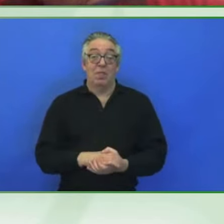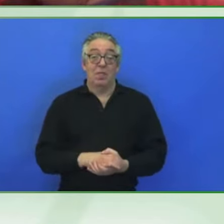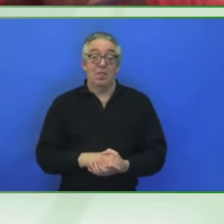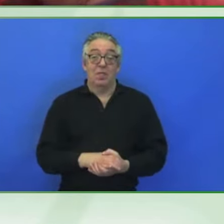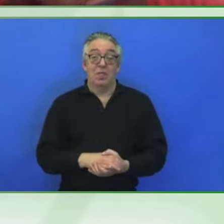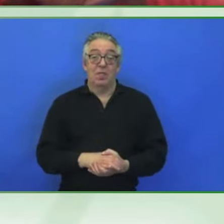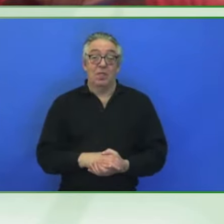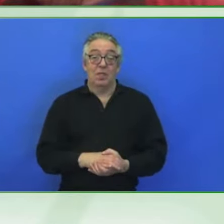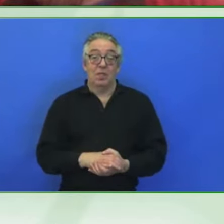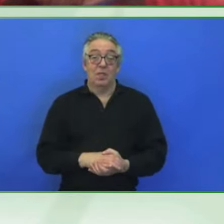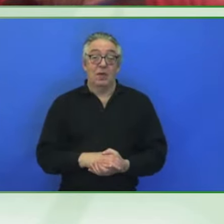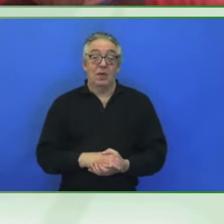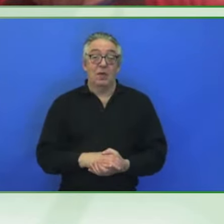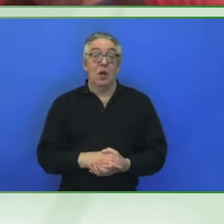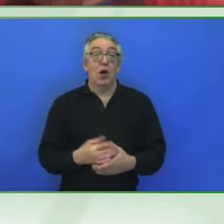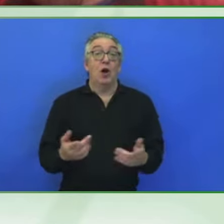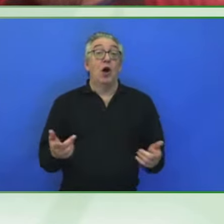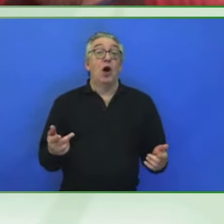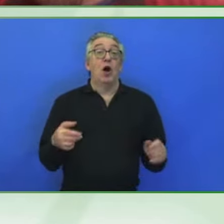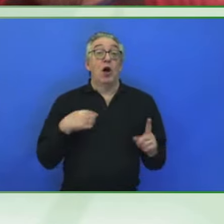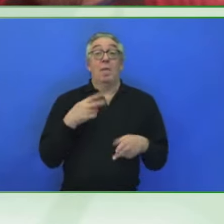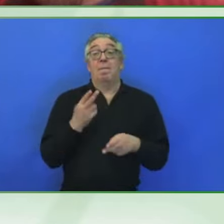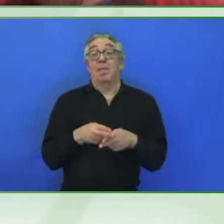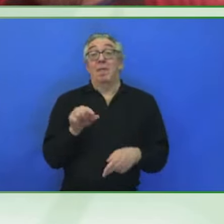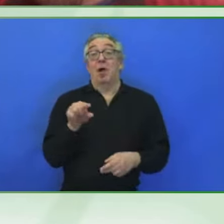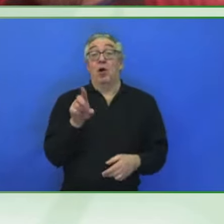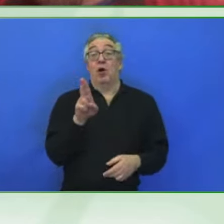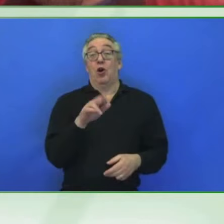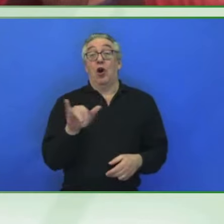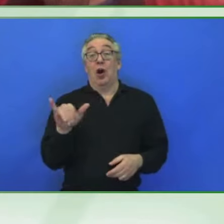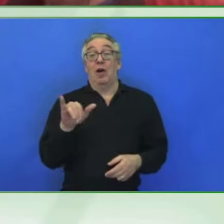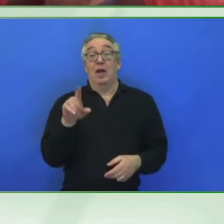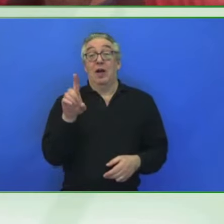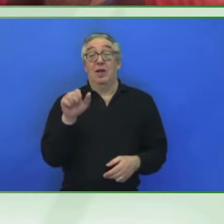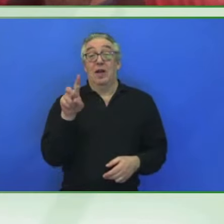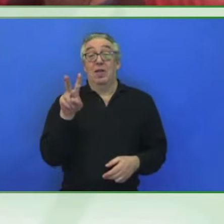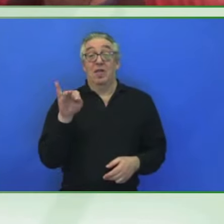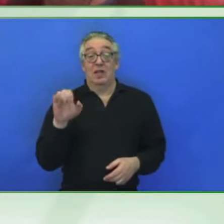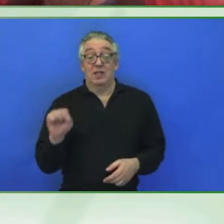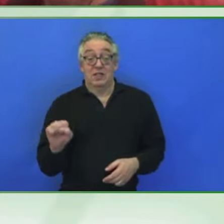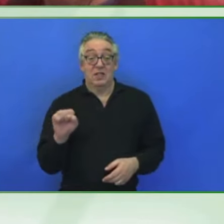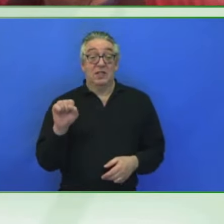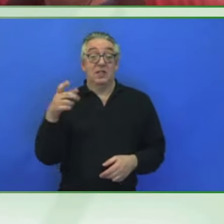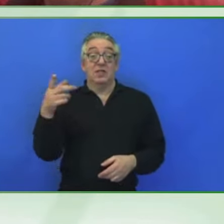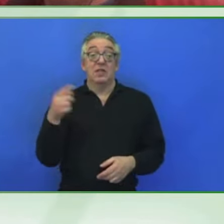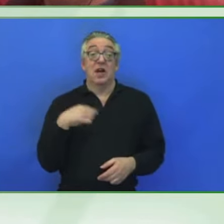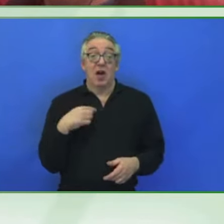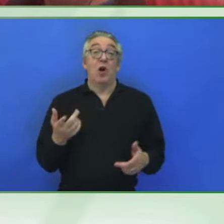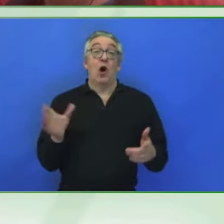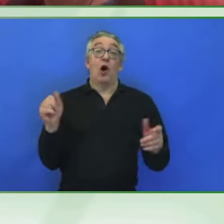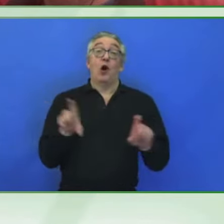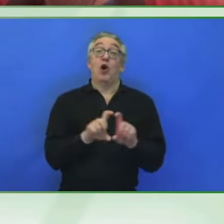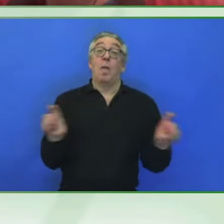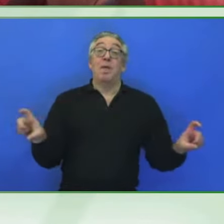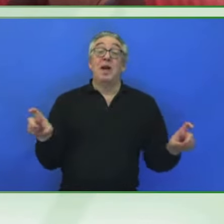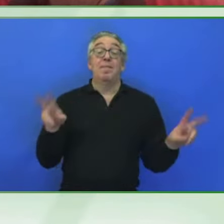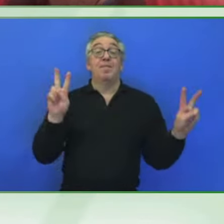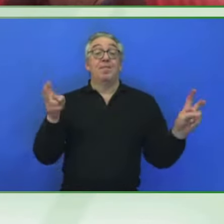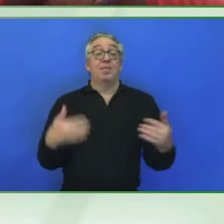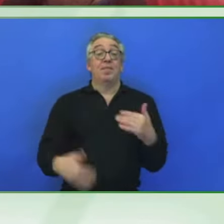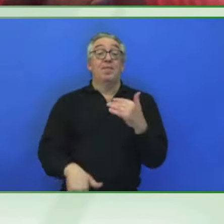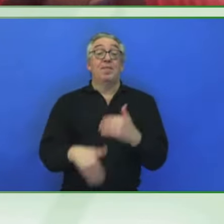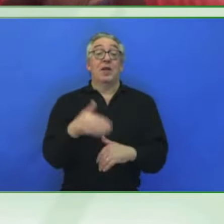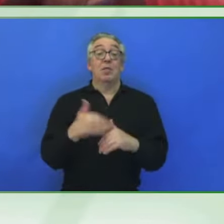Susan explained, my name is Guy Davies. We run a company, Disability Solutions, and have been operating in South Africa for 20